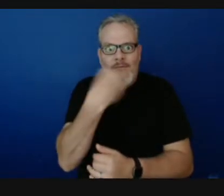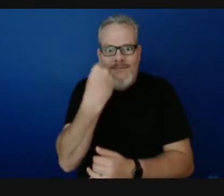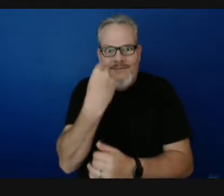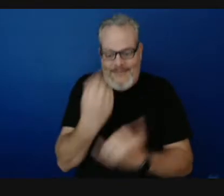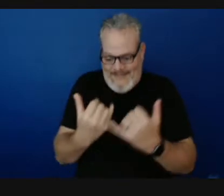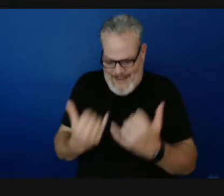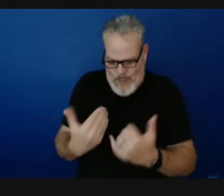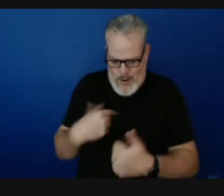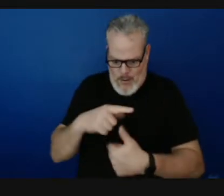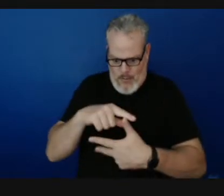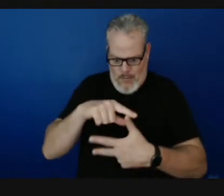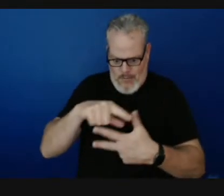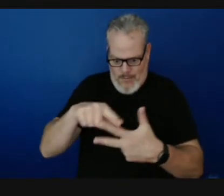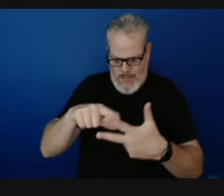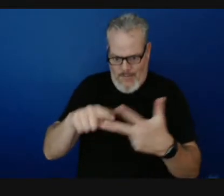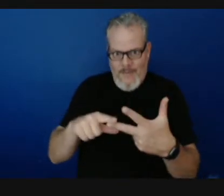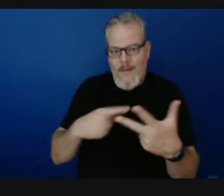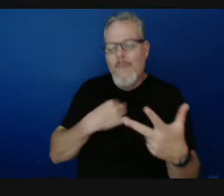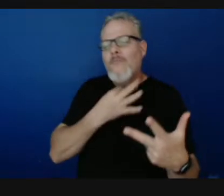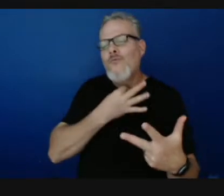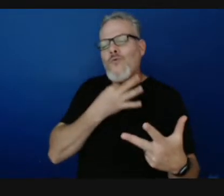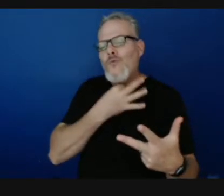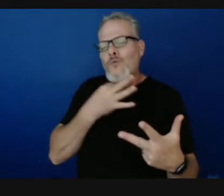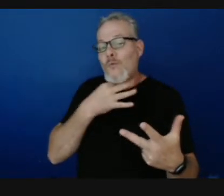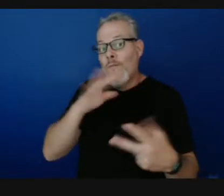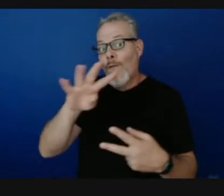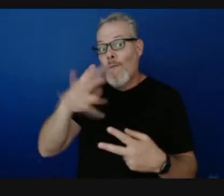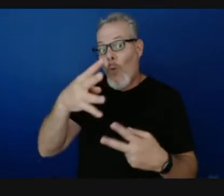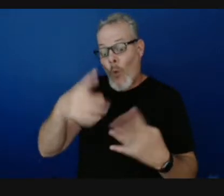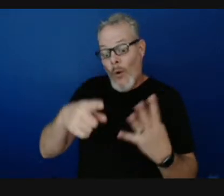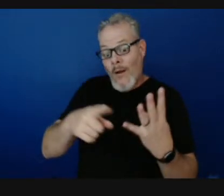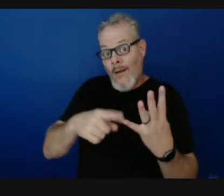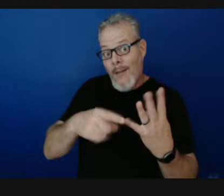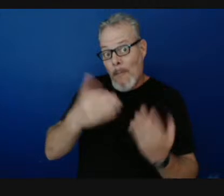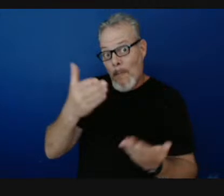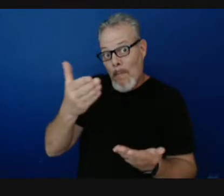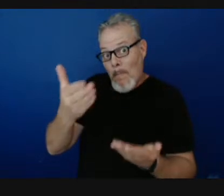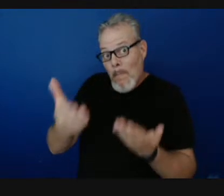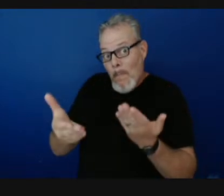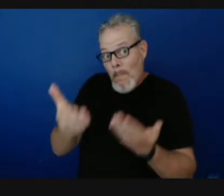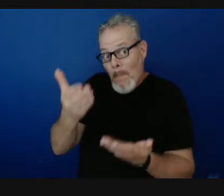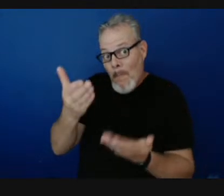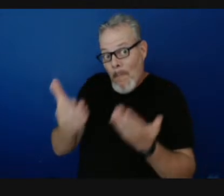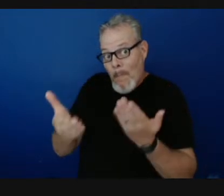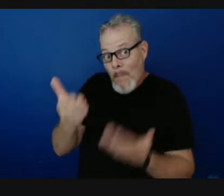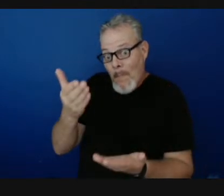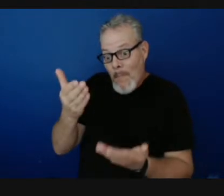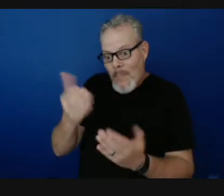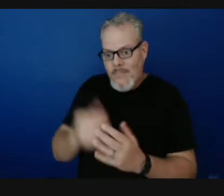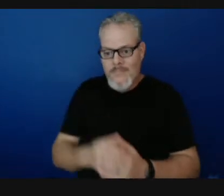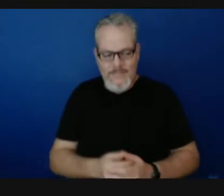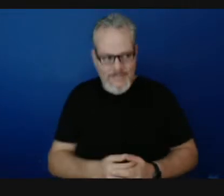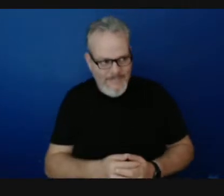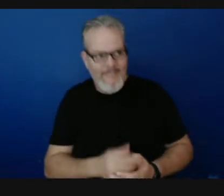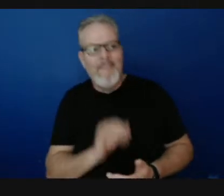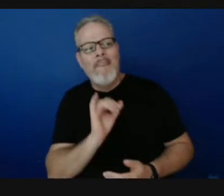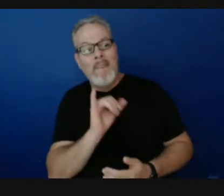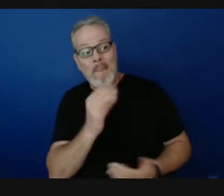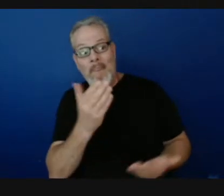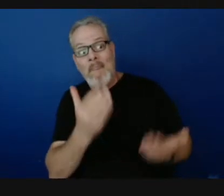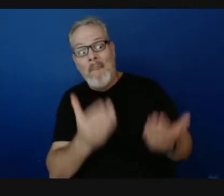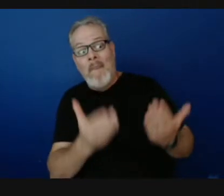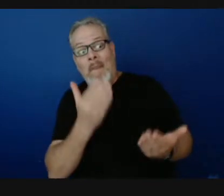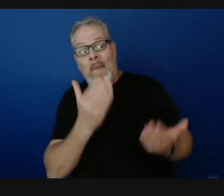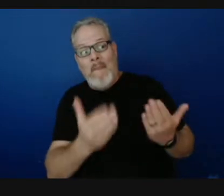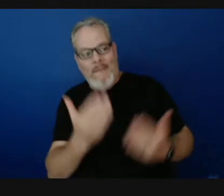and wondering about the 4th potential, if it is it or not. Will it or won't it, right? That's the question that we will not be able